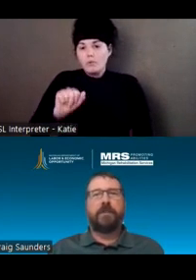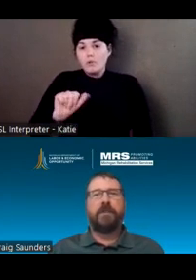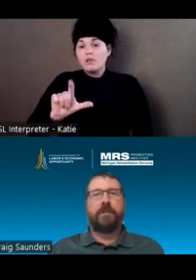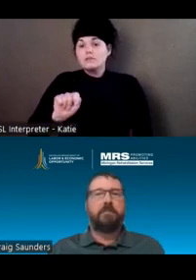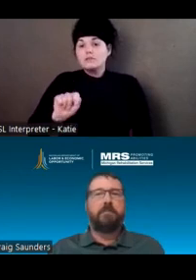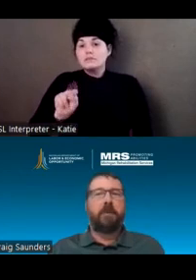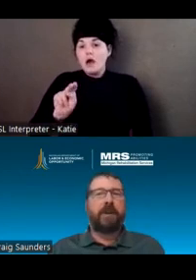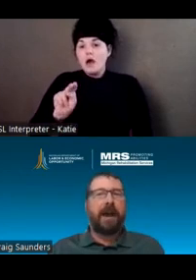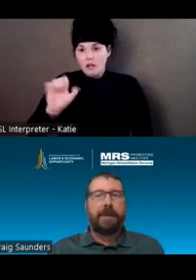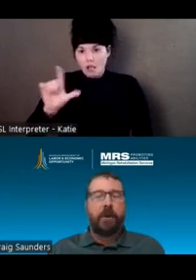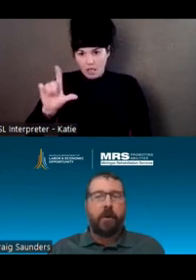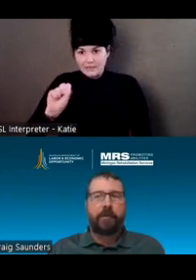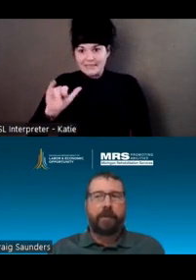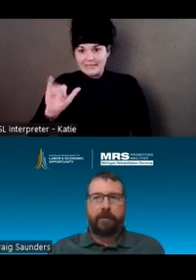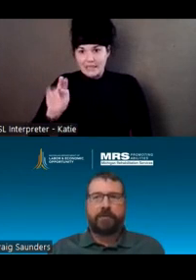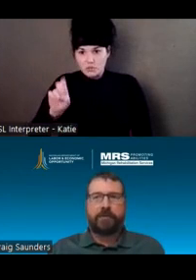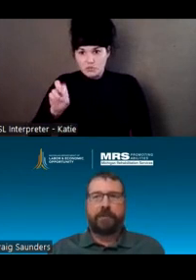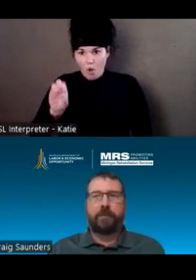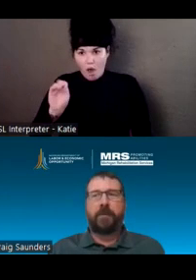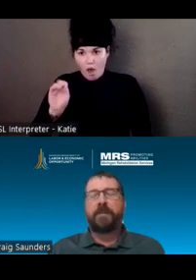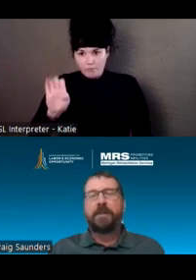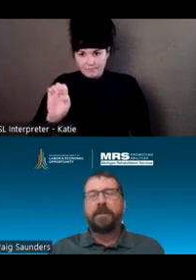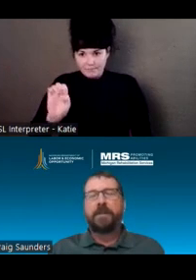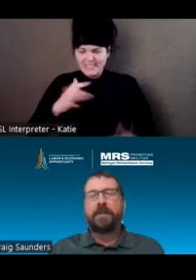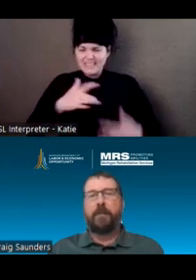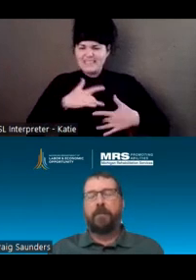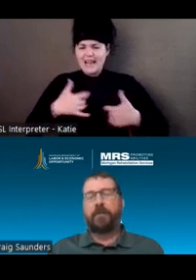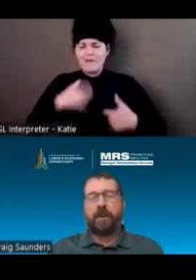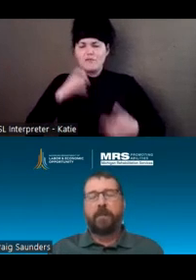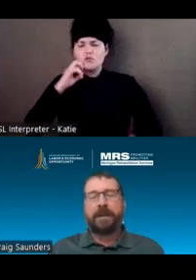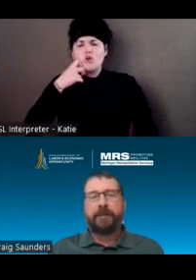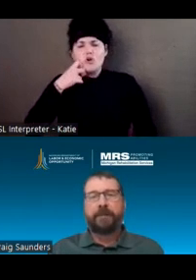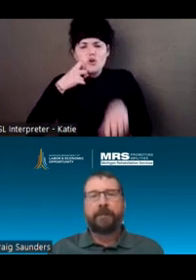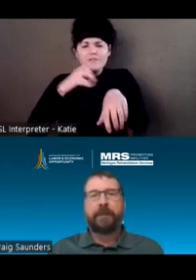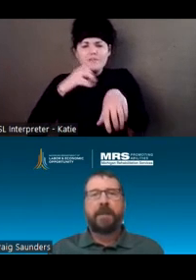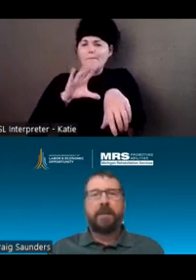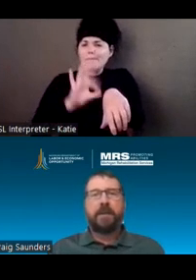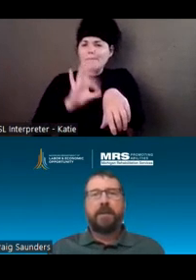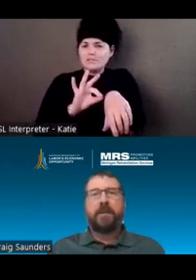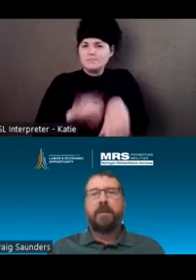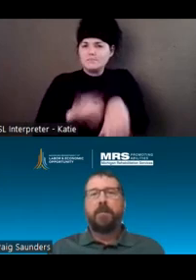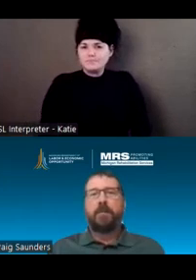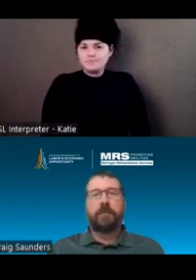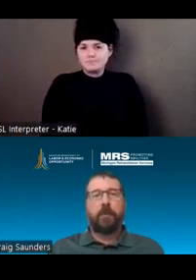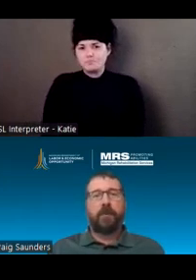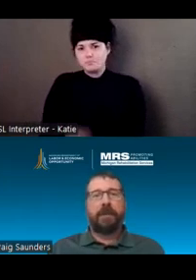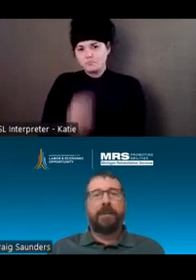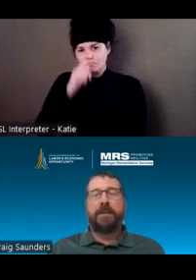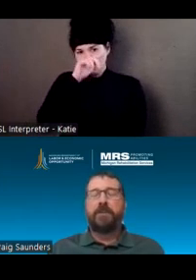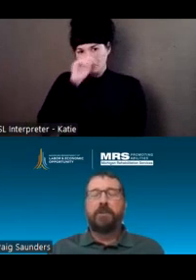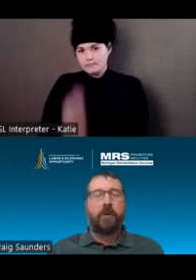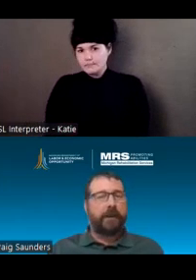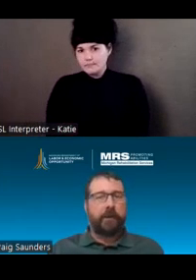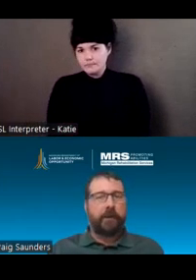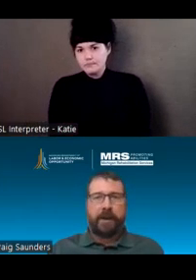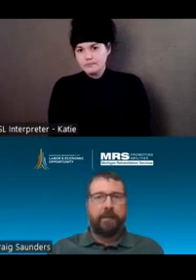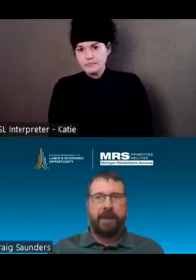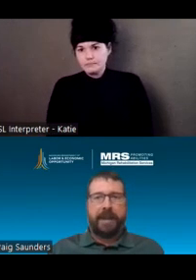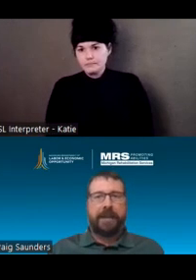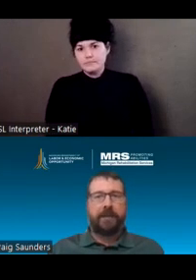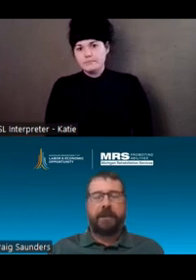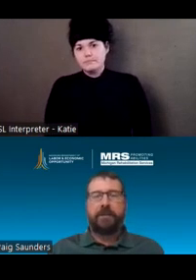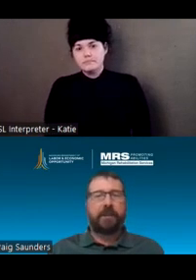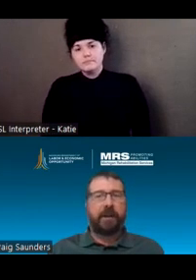which is the most common nerve compression disorder of the upper extremity. Most importantly, don't ignore